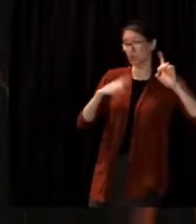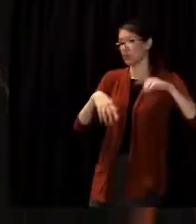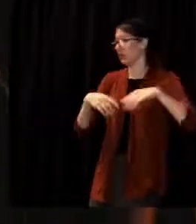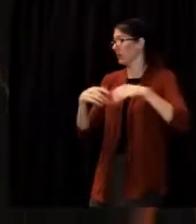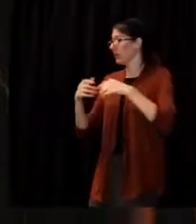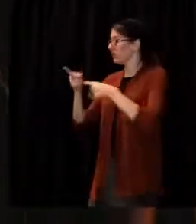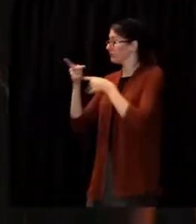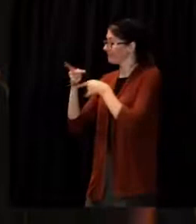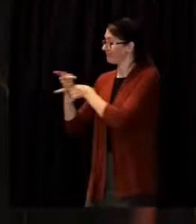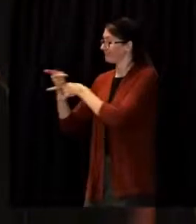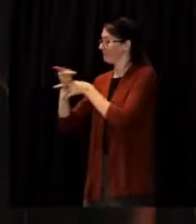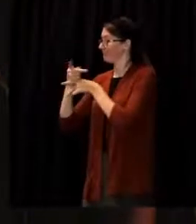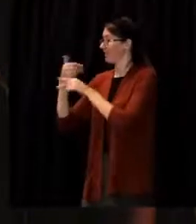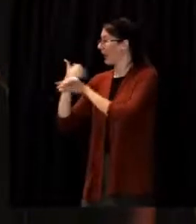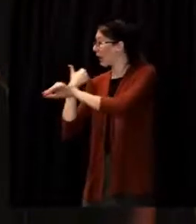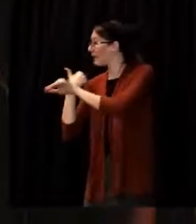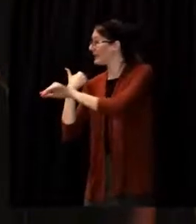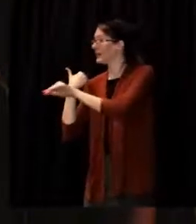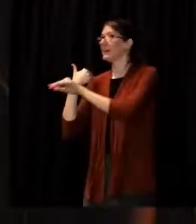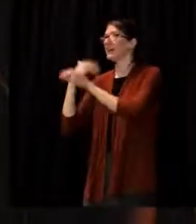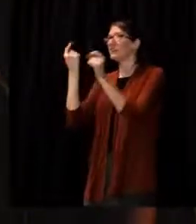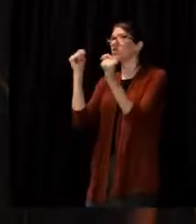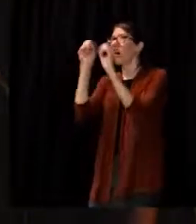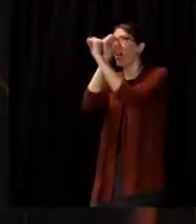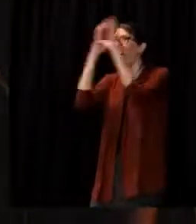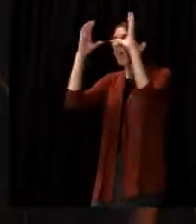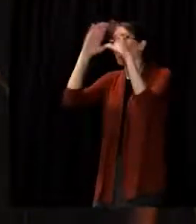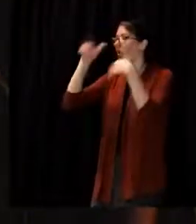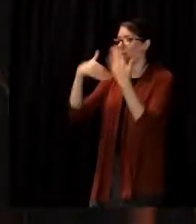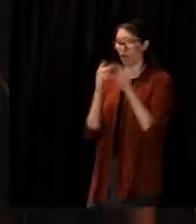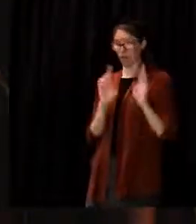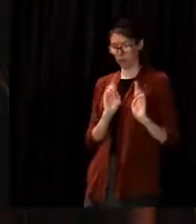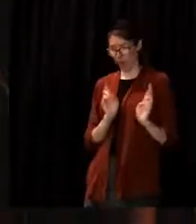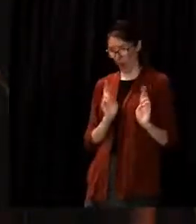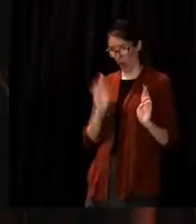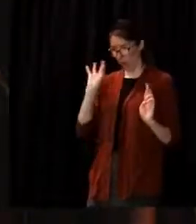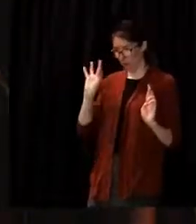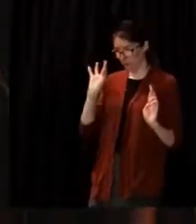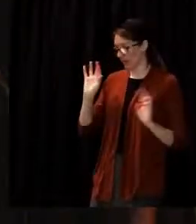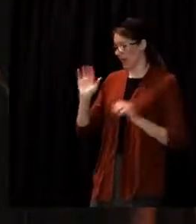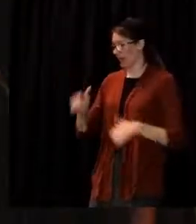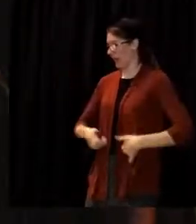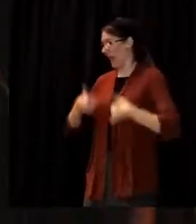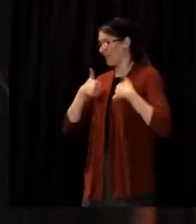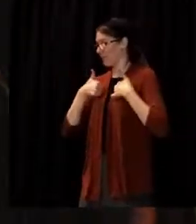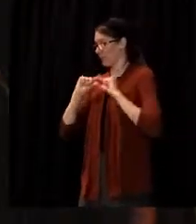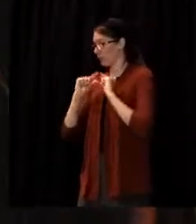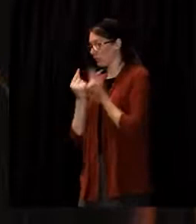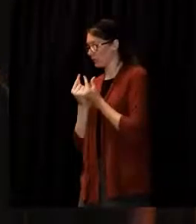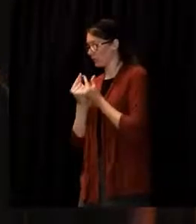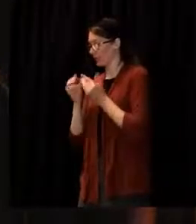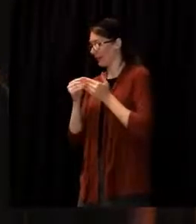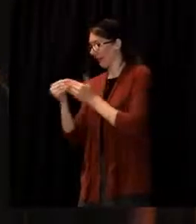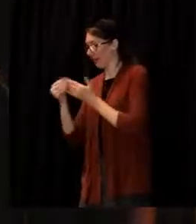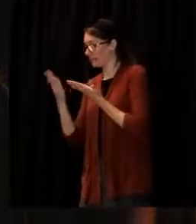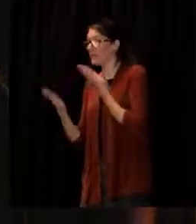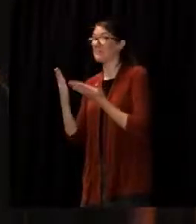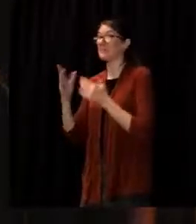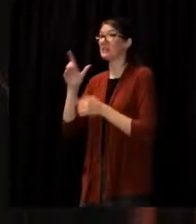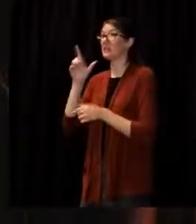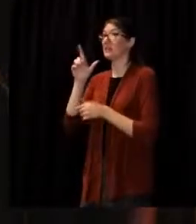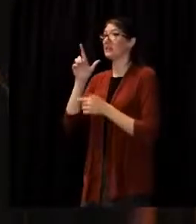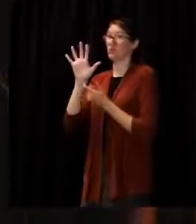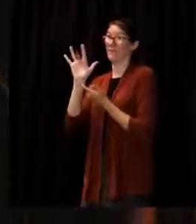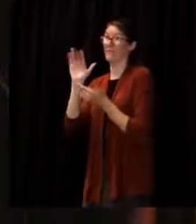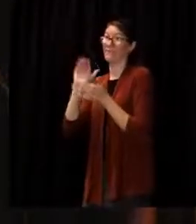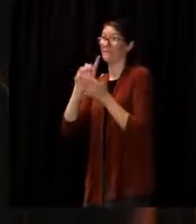overseeing the accountability and I'm trying to be visionary, all while preparing a sermon and a life room guide, which might alone take 25 hours out of the week